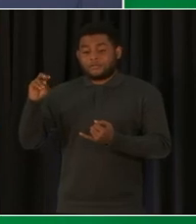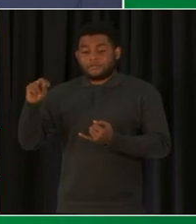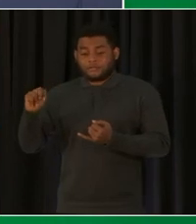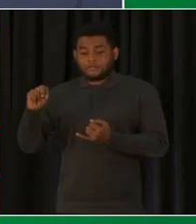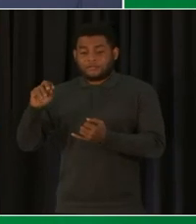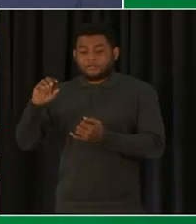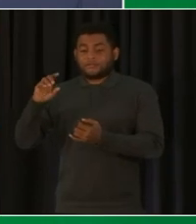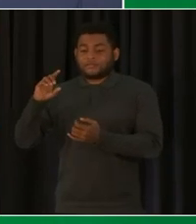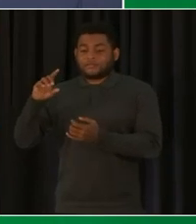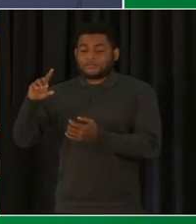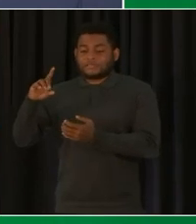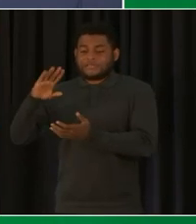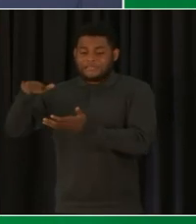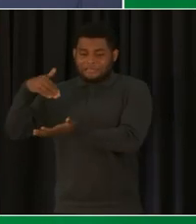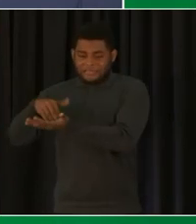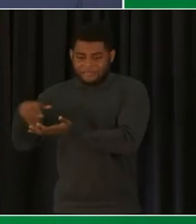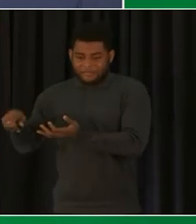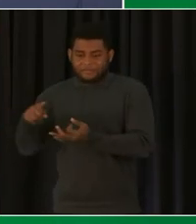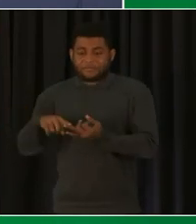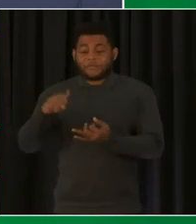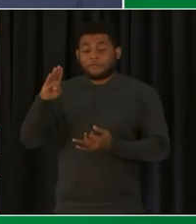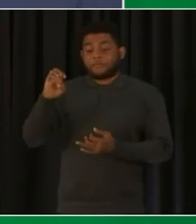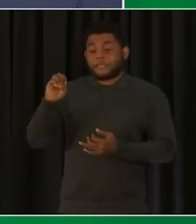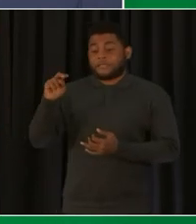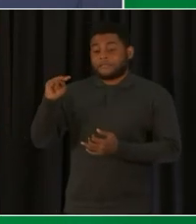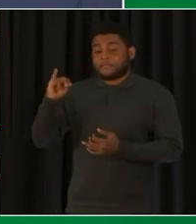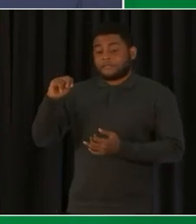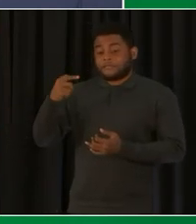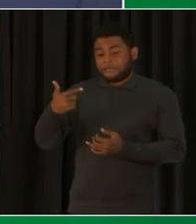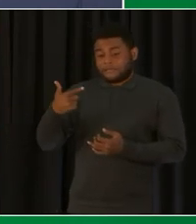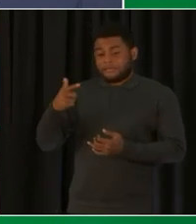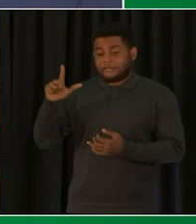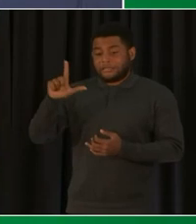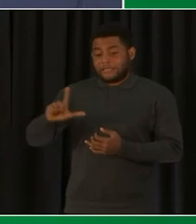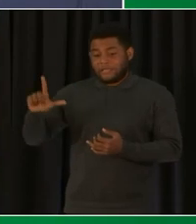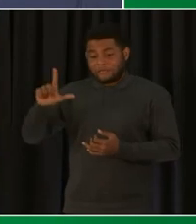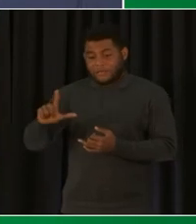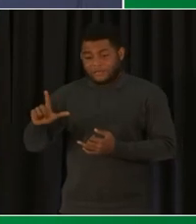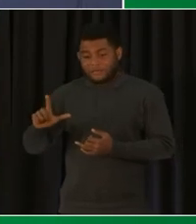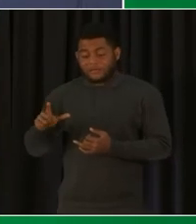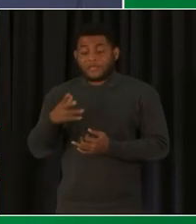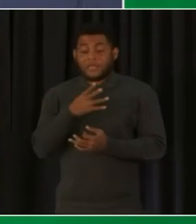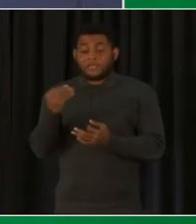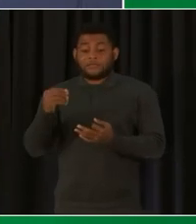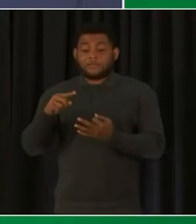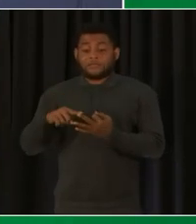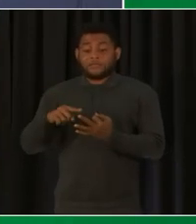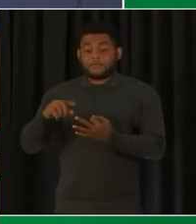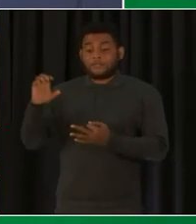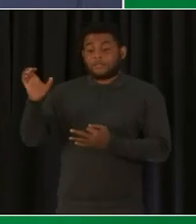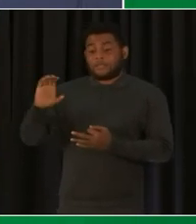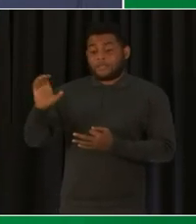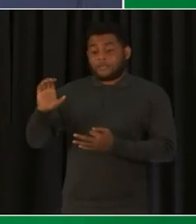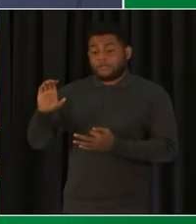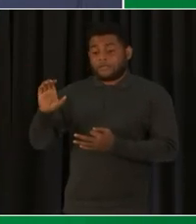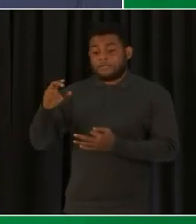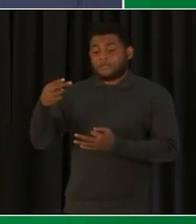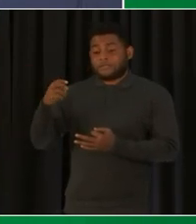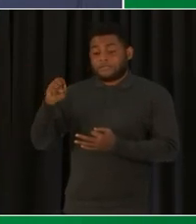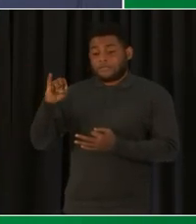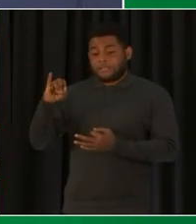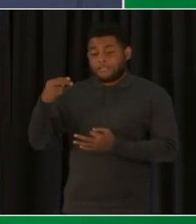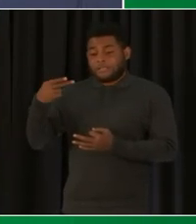Heights and Denton Road Library, and then Columbia Heights Education Campus. We showed the dates and